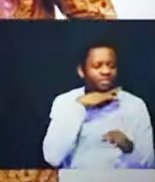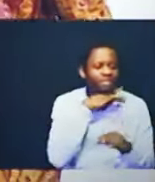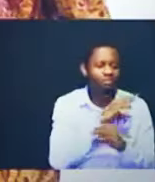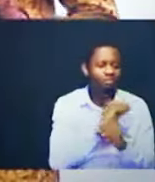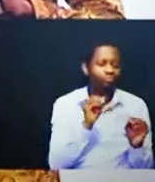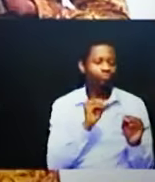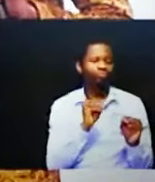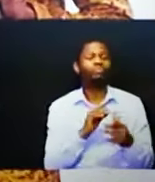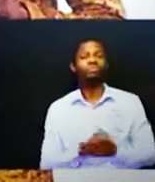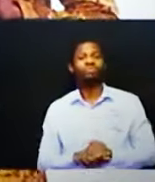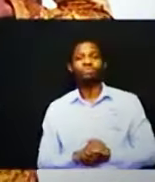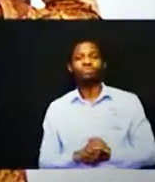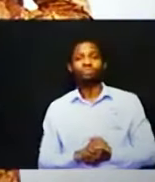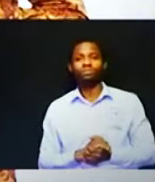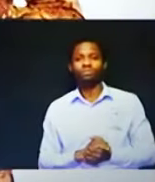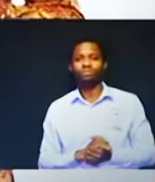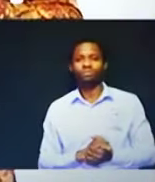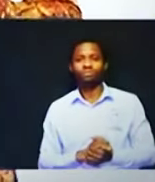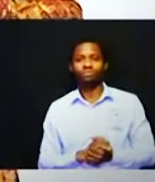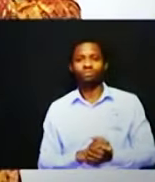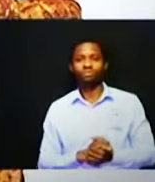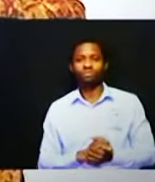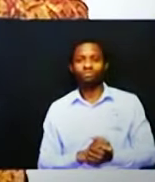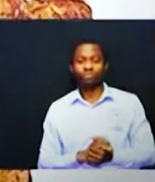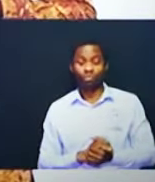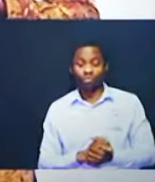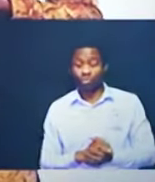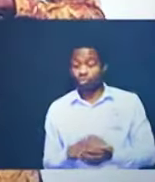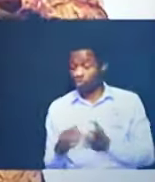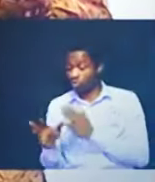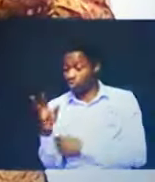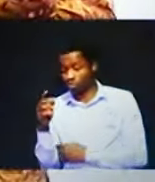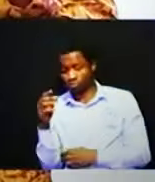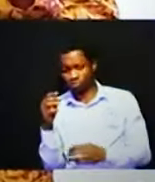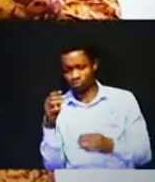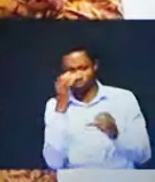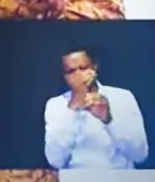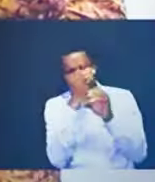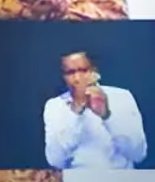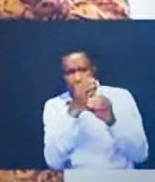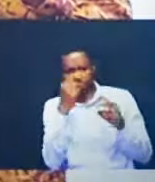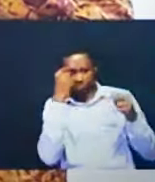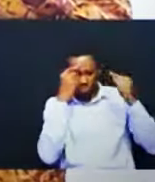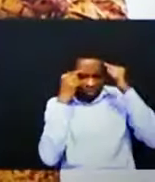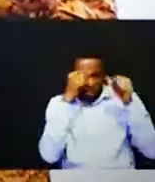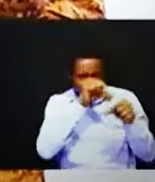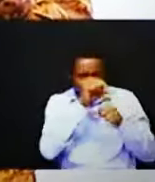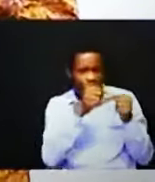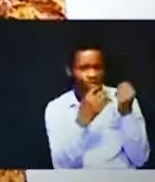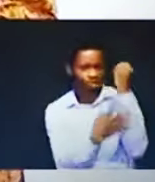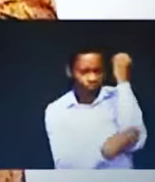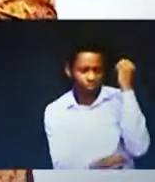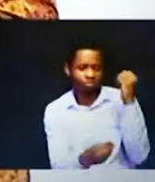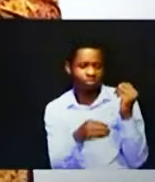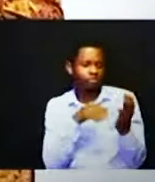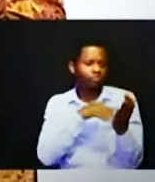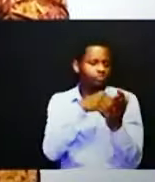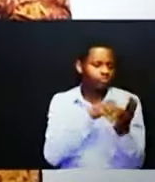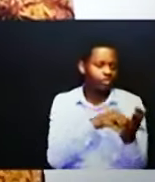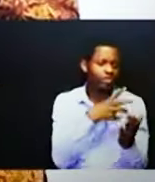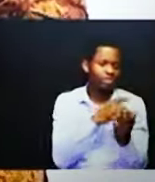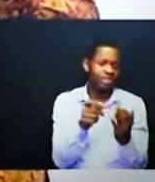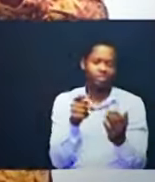wa and we hear him. Now God is concerned about the poor. On yankopong or drink a yan for now the weak and the